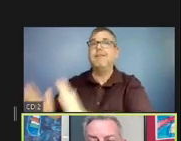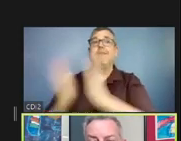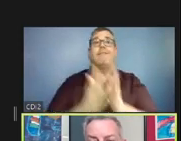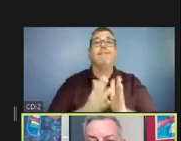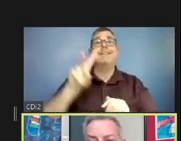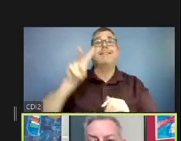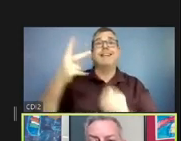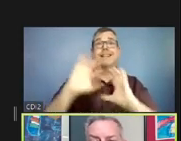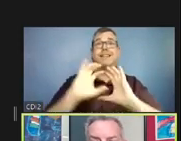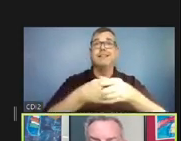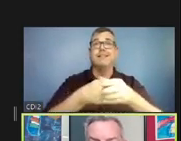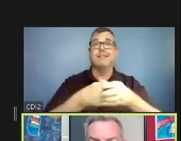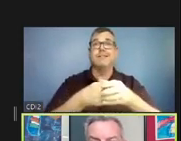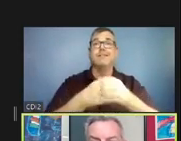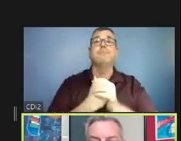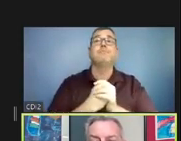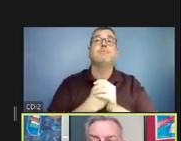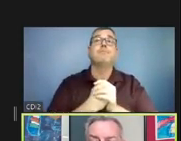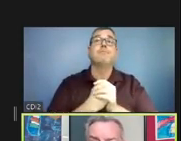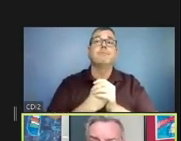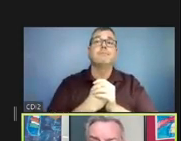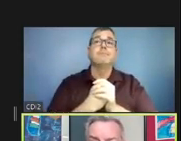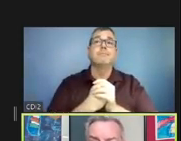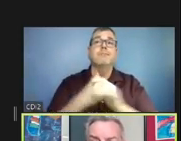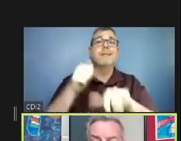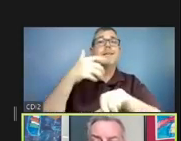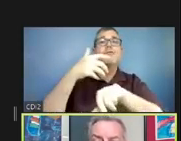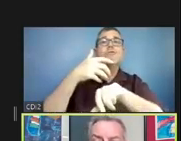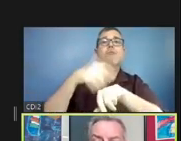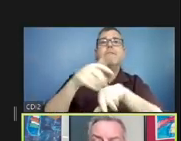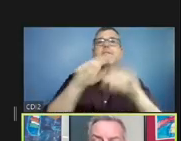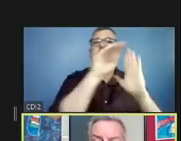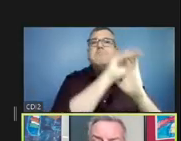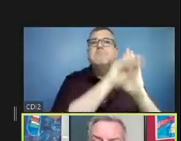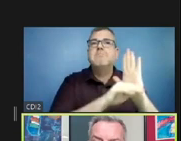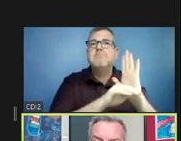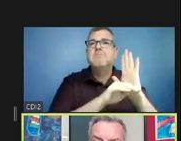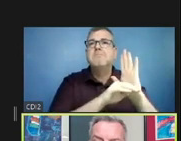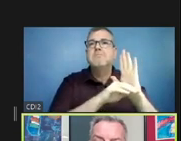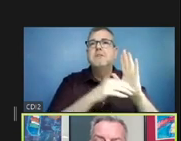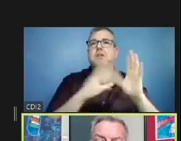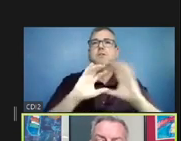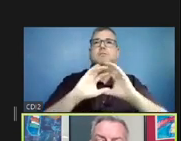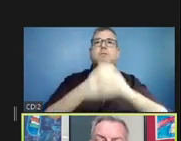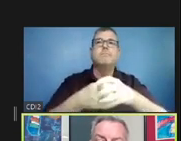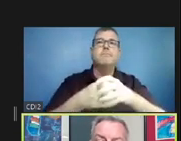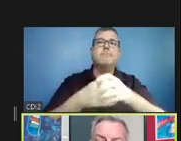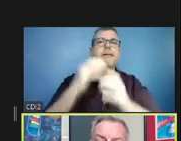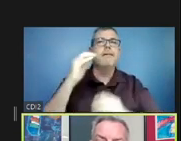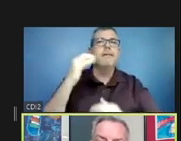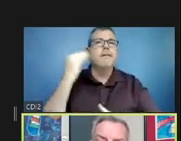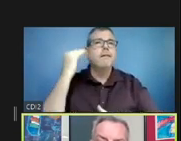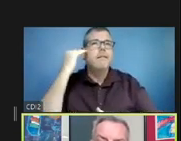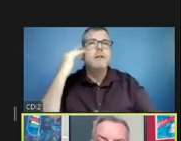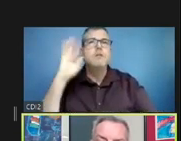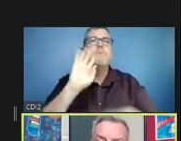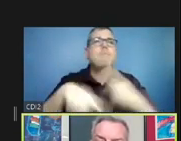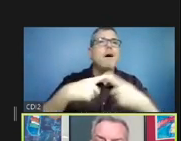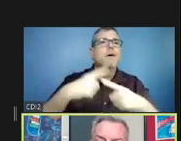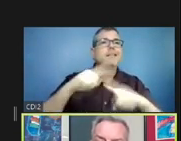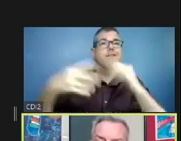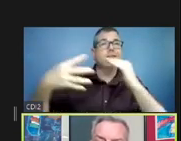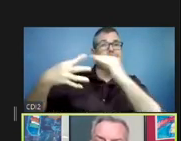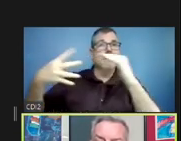talking about priorities and tiers. That's the group that is in charge of writing those up. And I'm on the Community